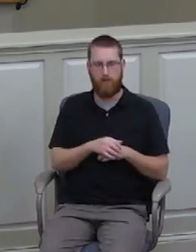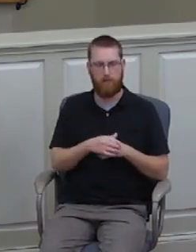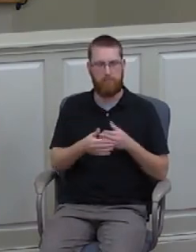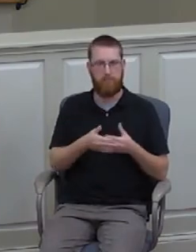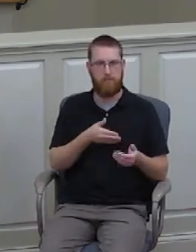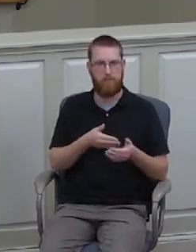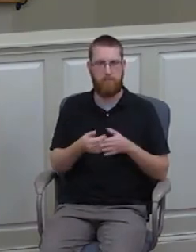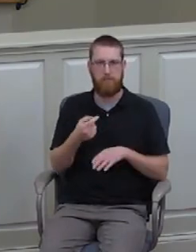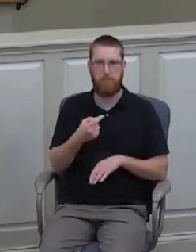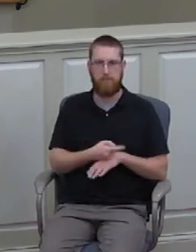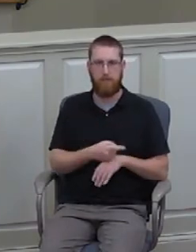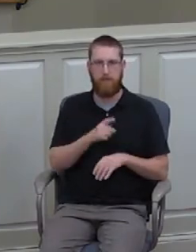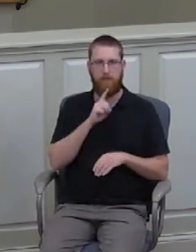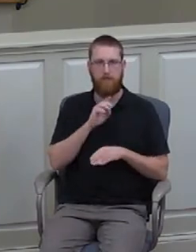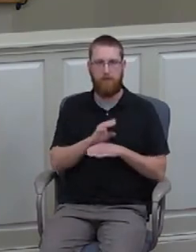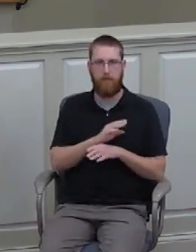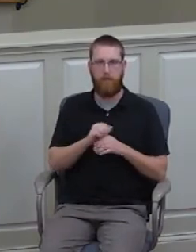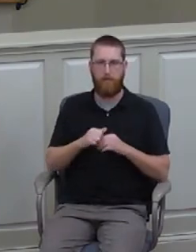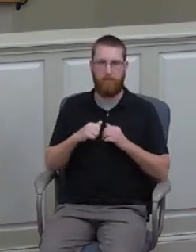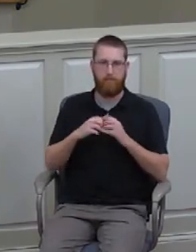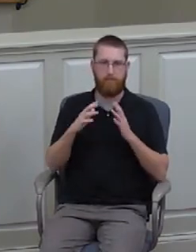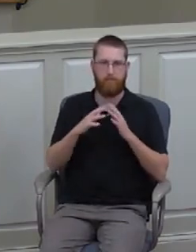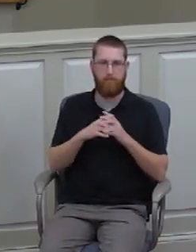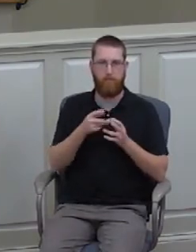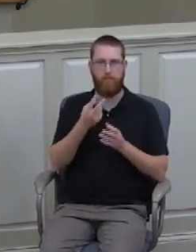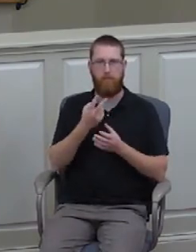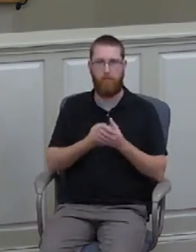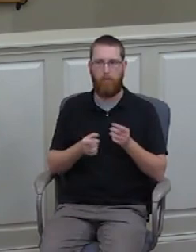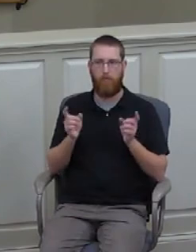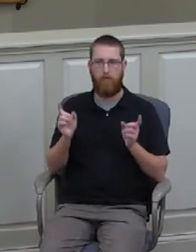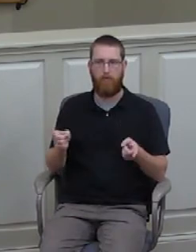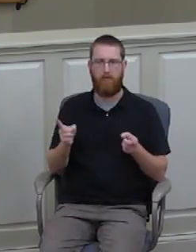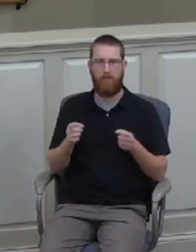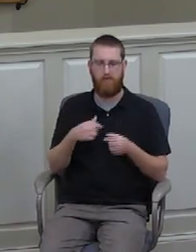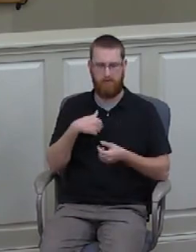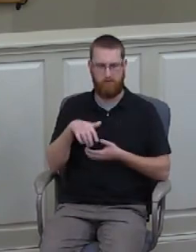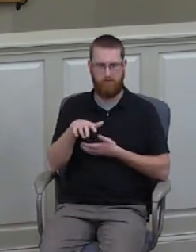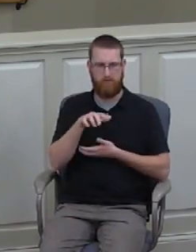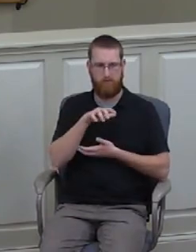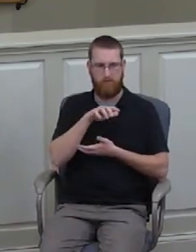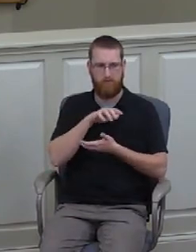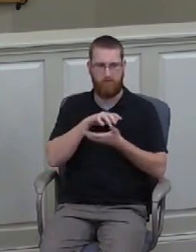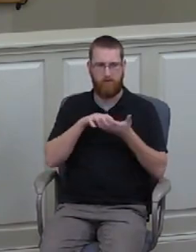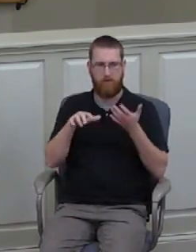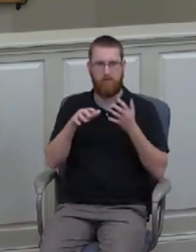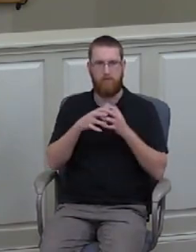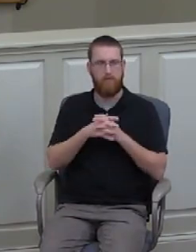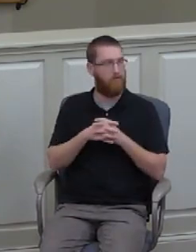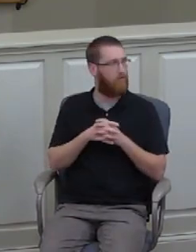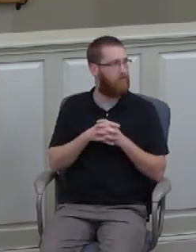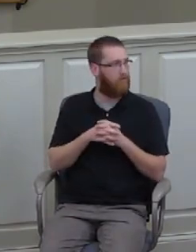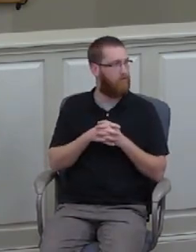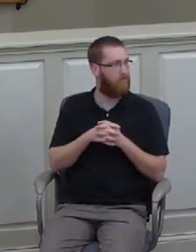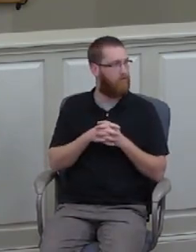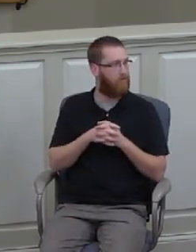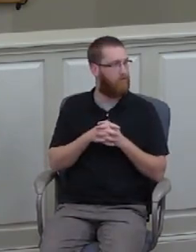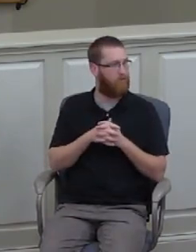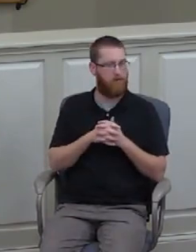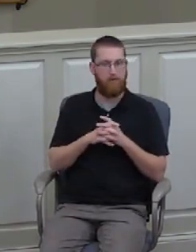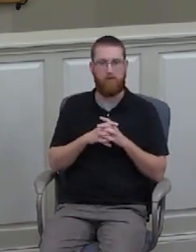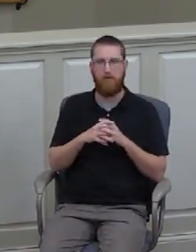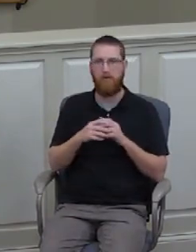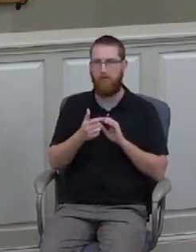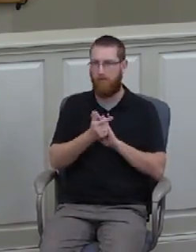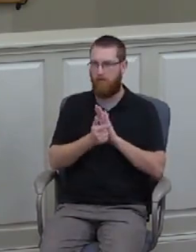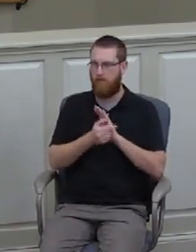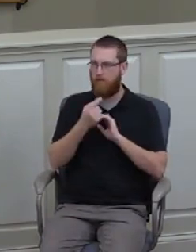of the date of its actual execution by both parties. Kind of confuses me. That's a standard contractual